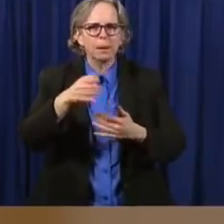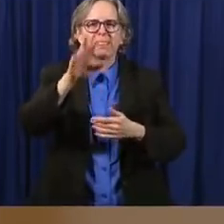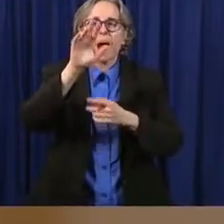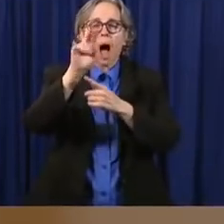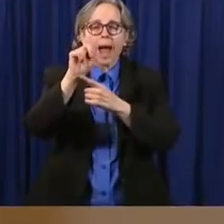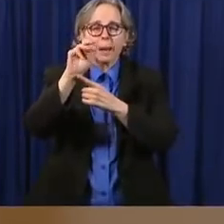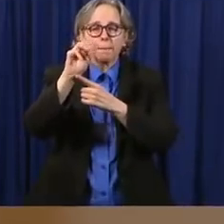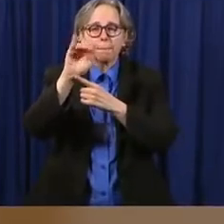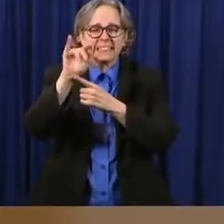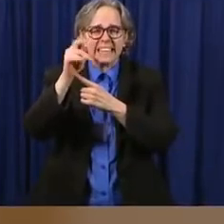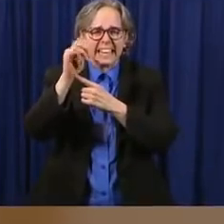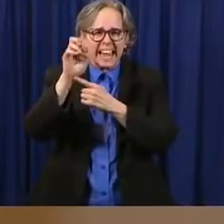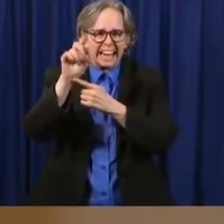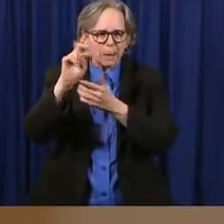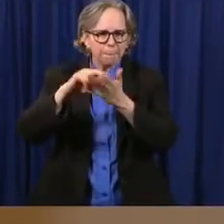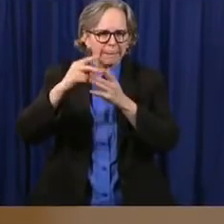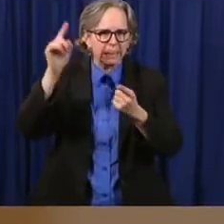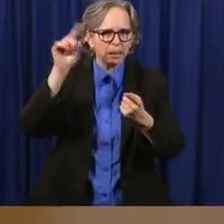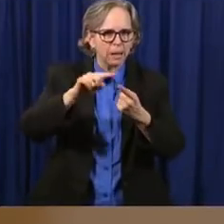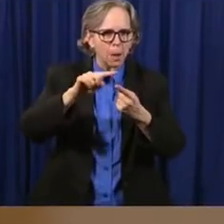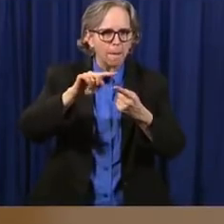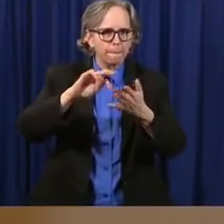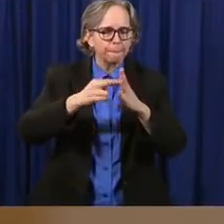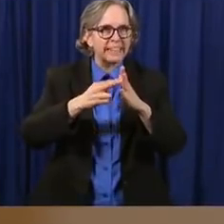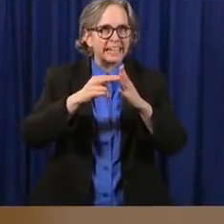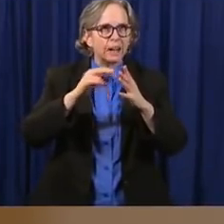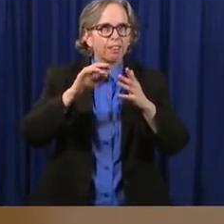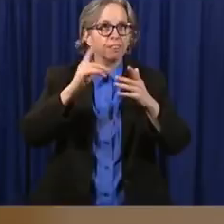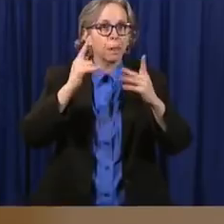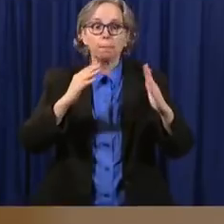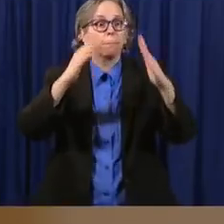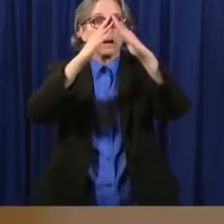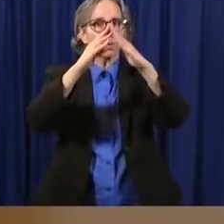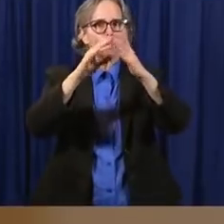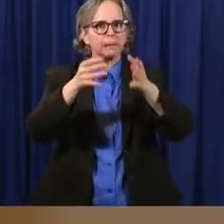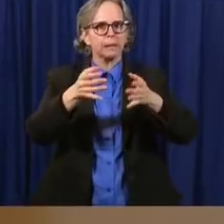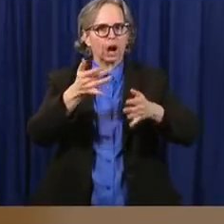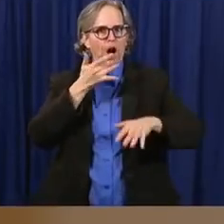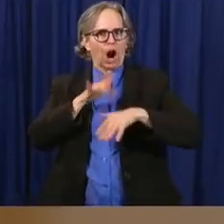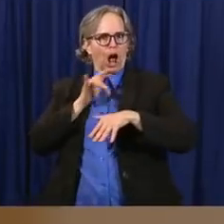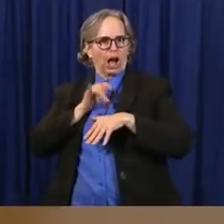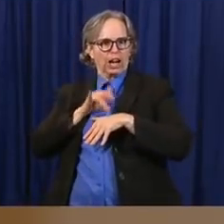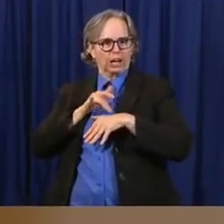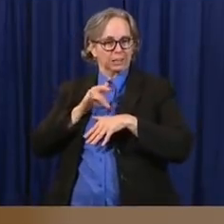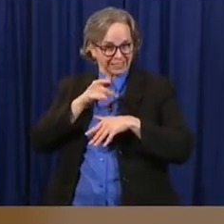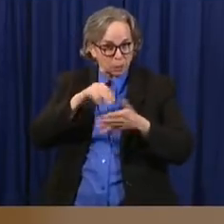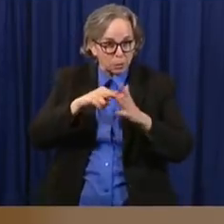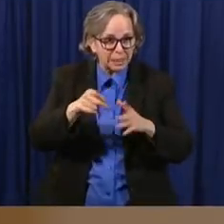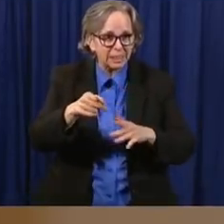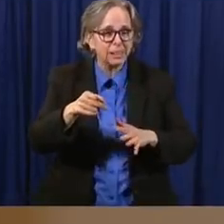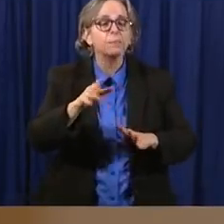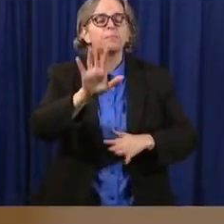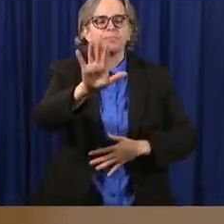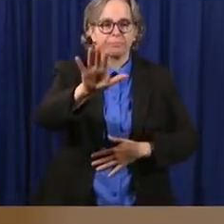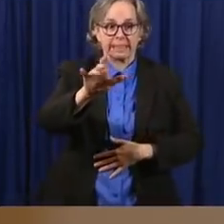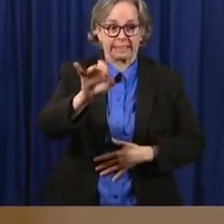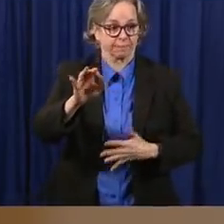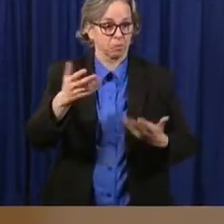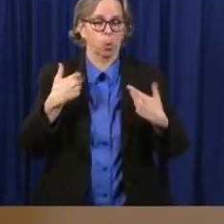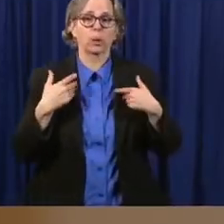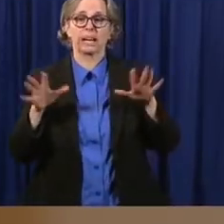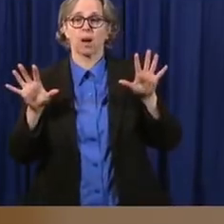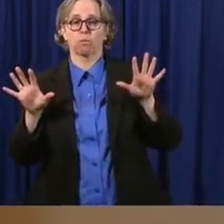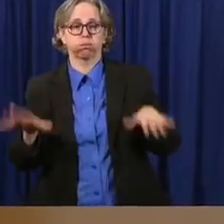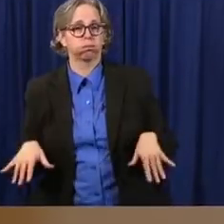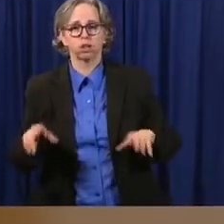maybe that is what you're talking about, the one curve. So if we had done nothing, we would have seen a huge spike.